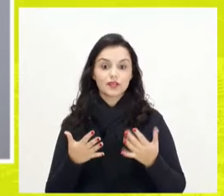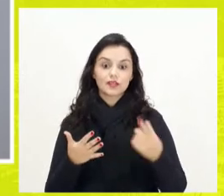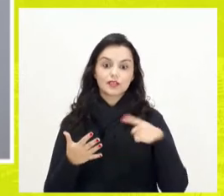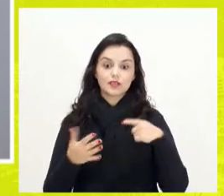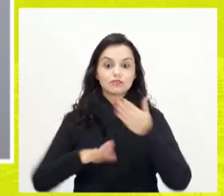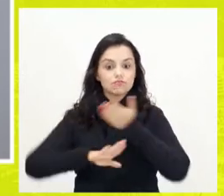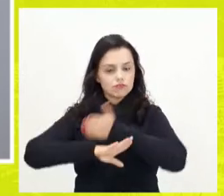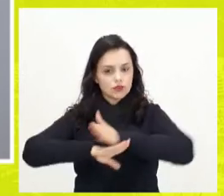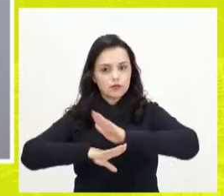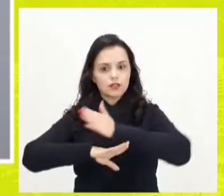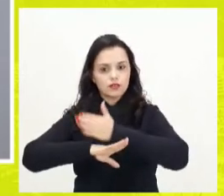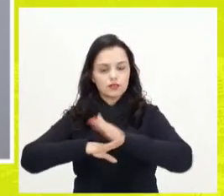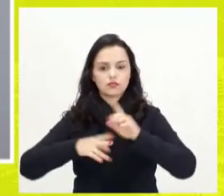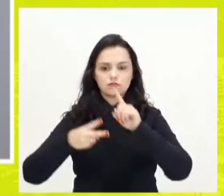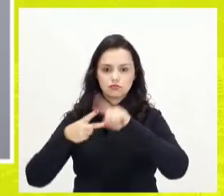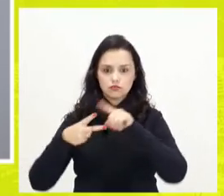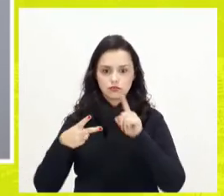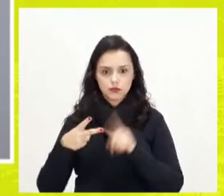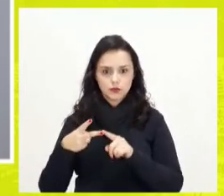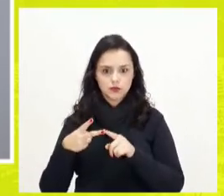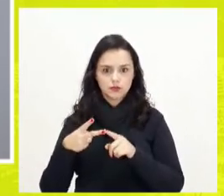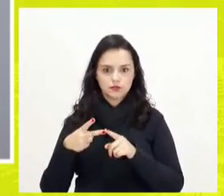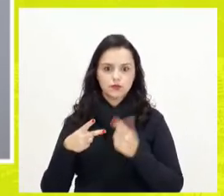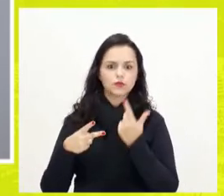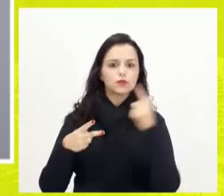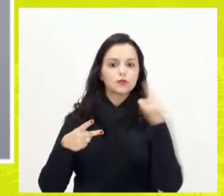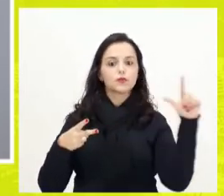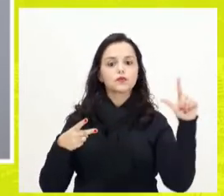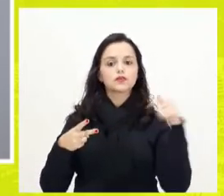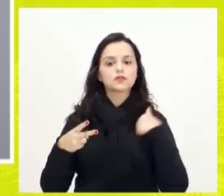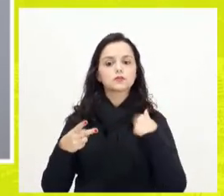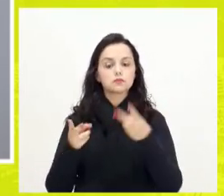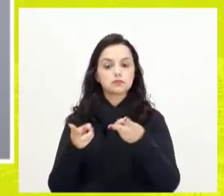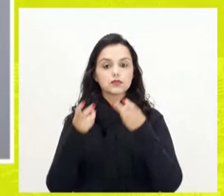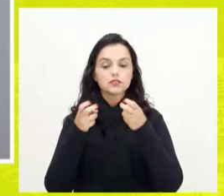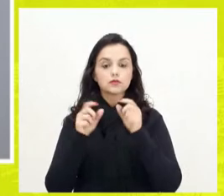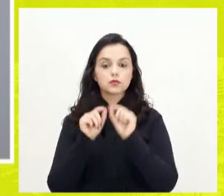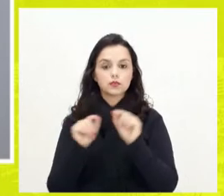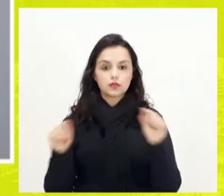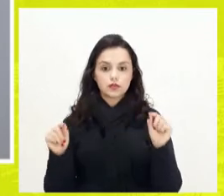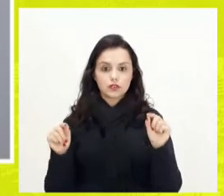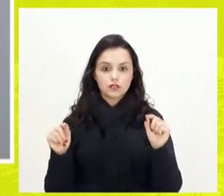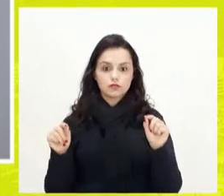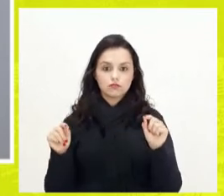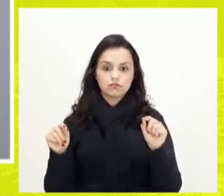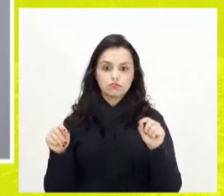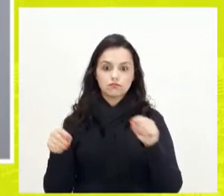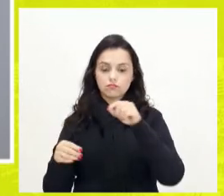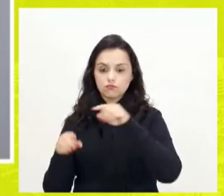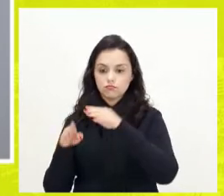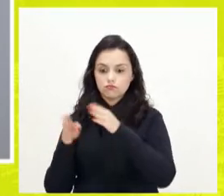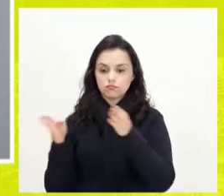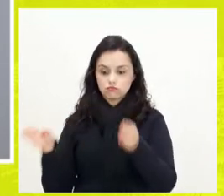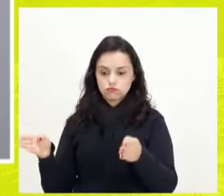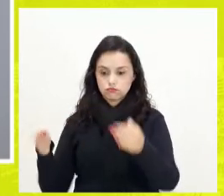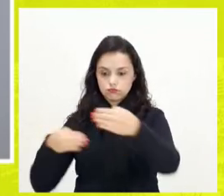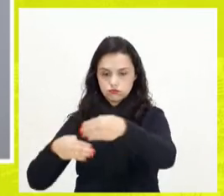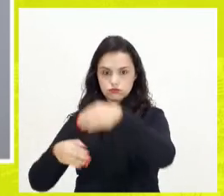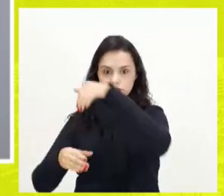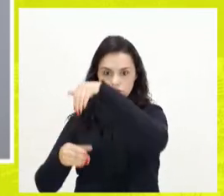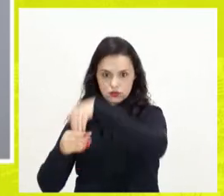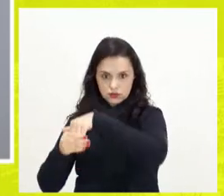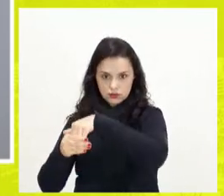two i'd say preparatory frauds but another issue that i